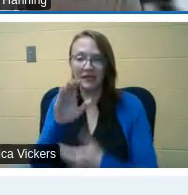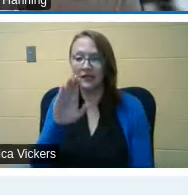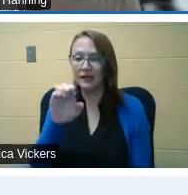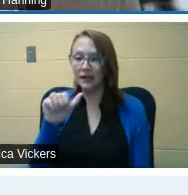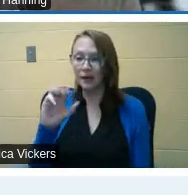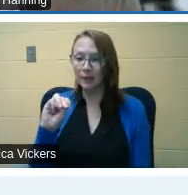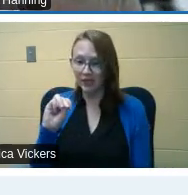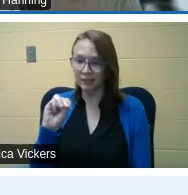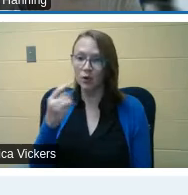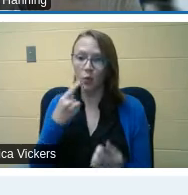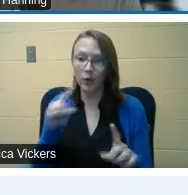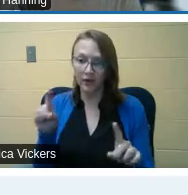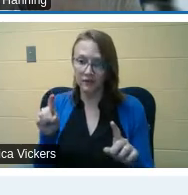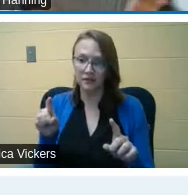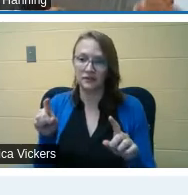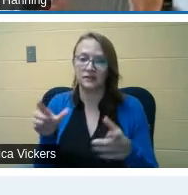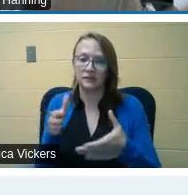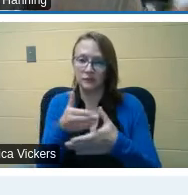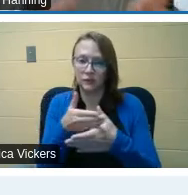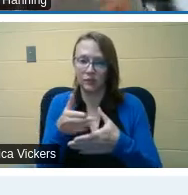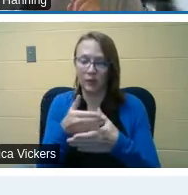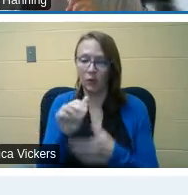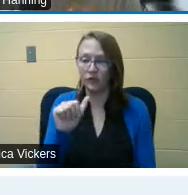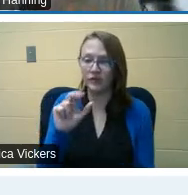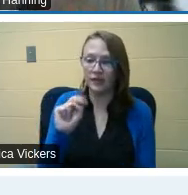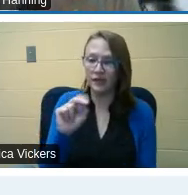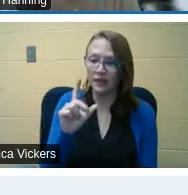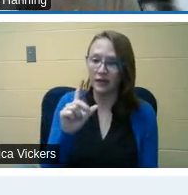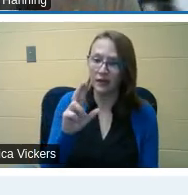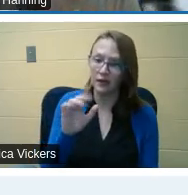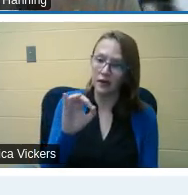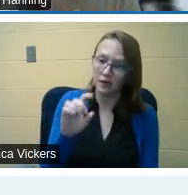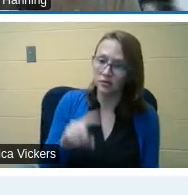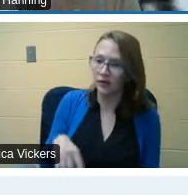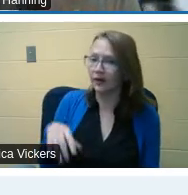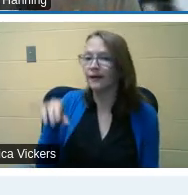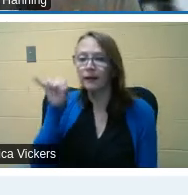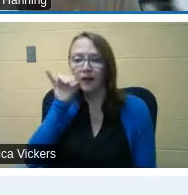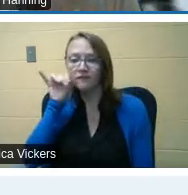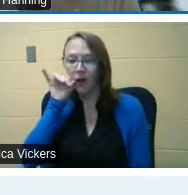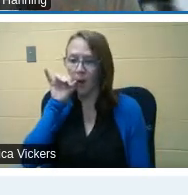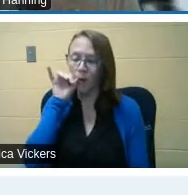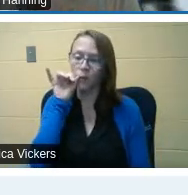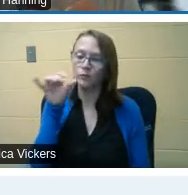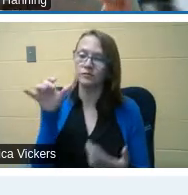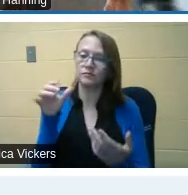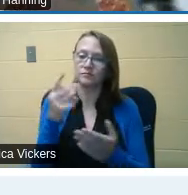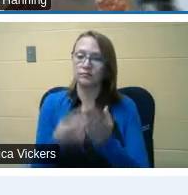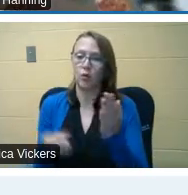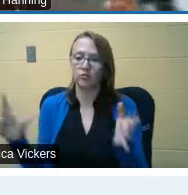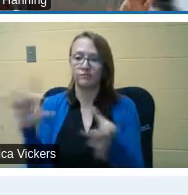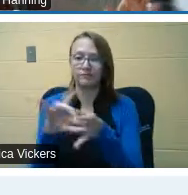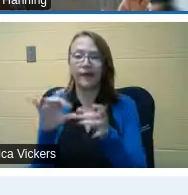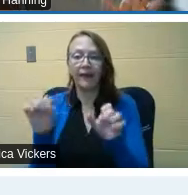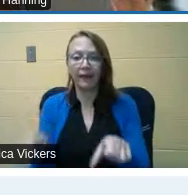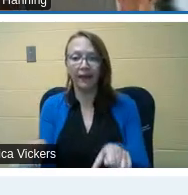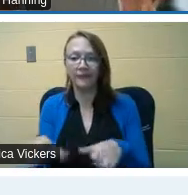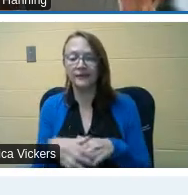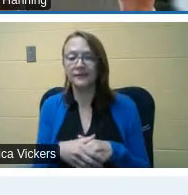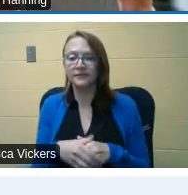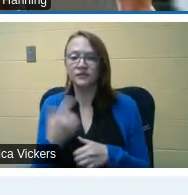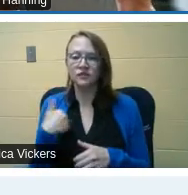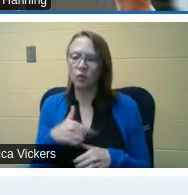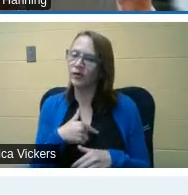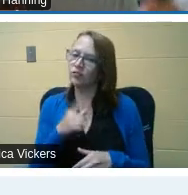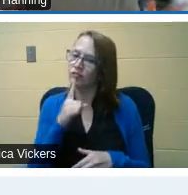between iOS and Android. It's not like if you're on iOS, you can only beam to other iOS devices. So we've made a real strong effort to make